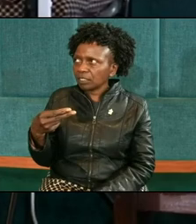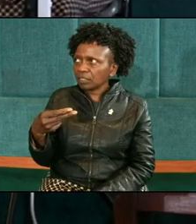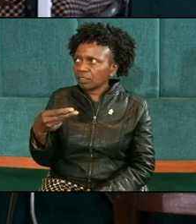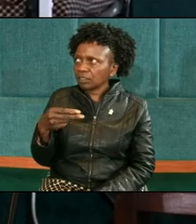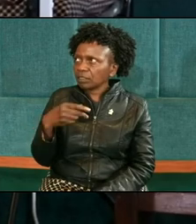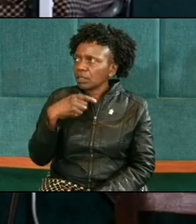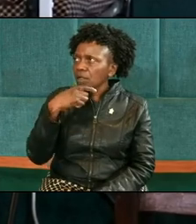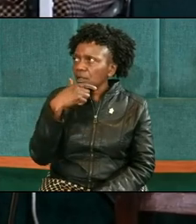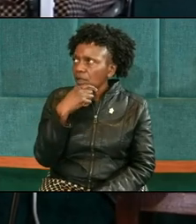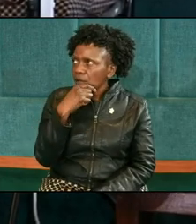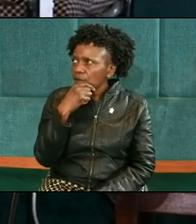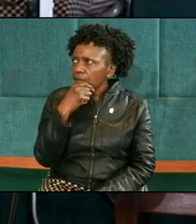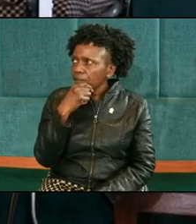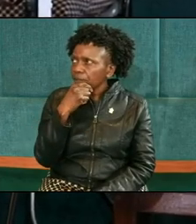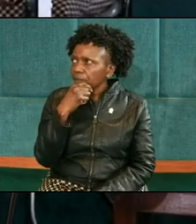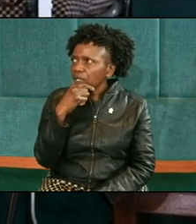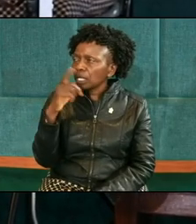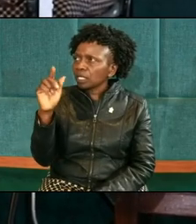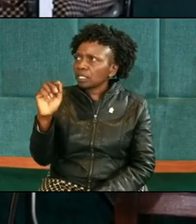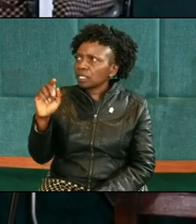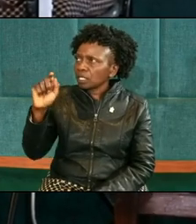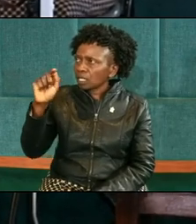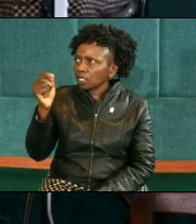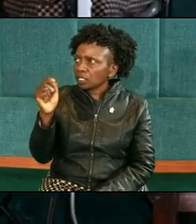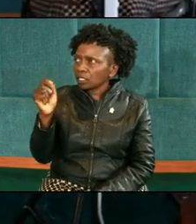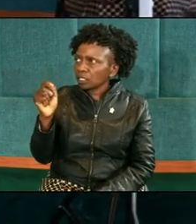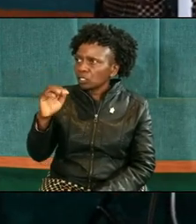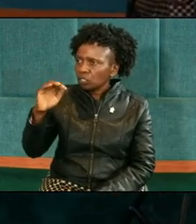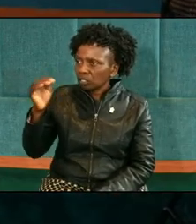Whoa! Tarshish is in Spain.